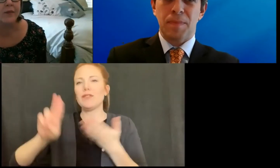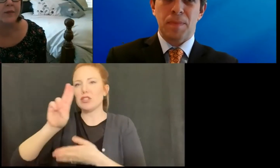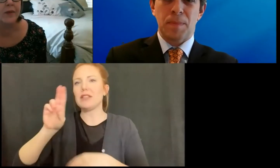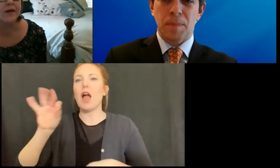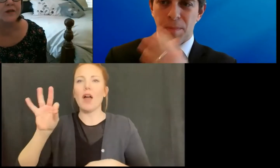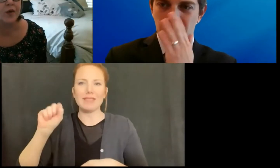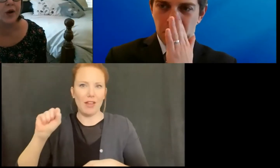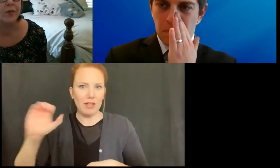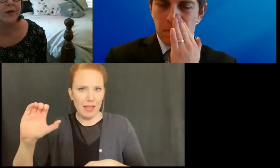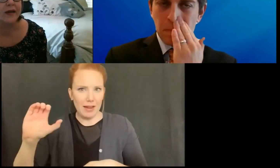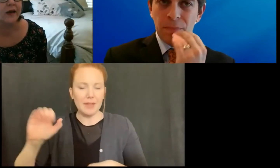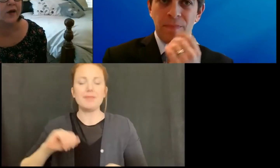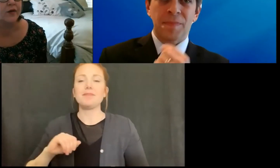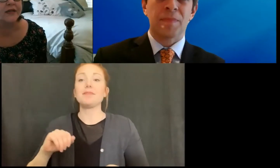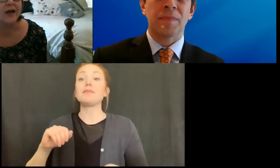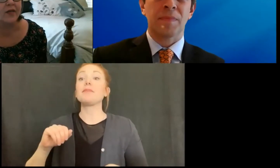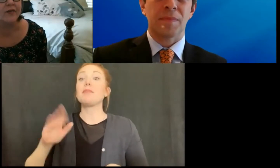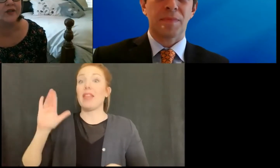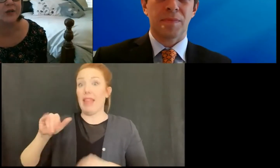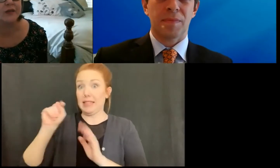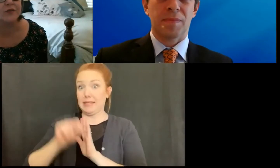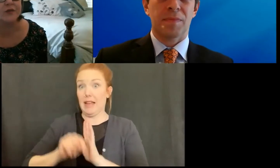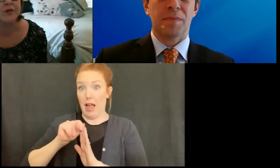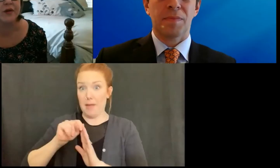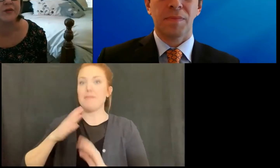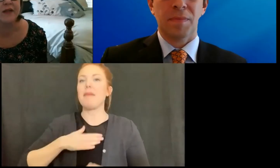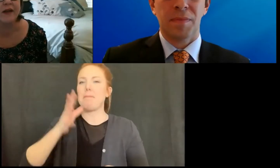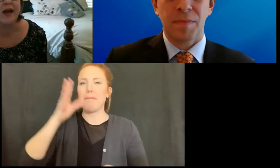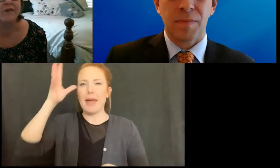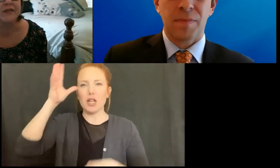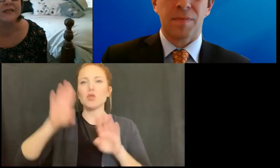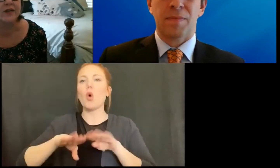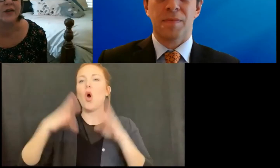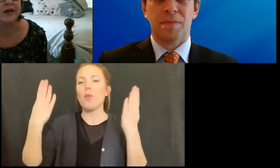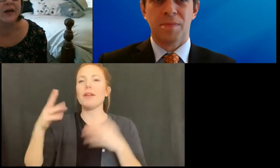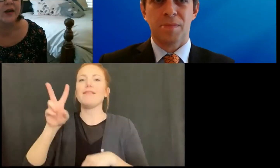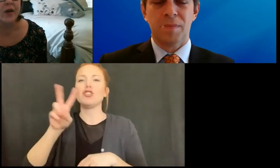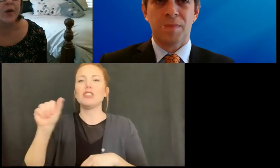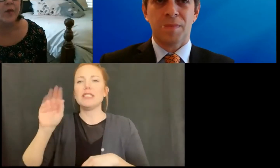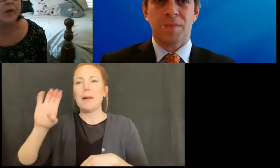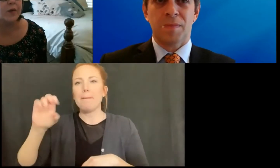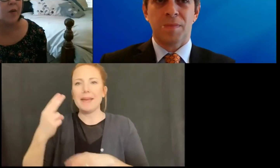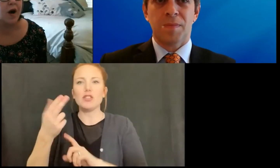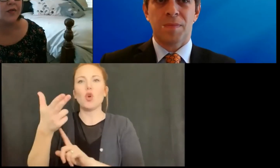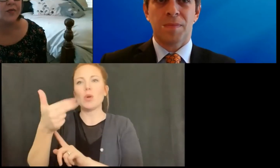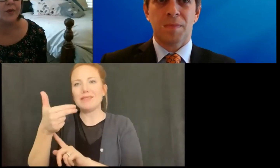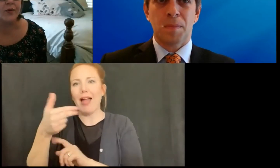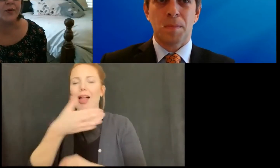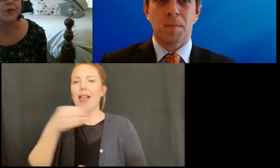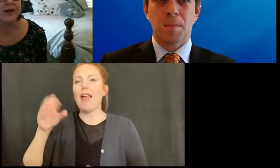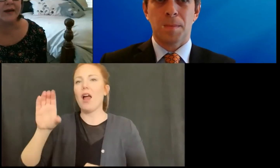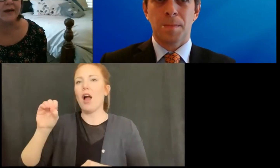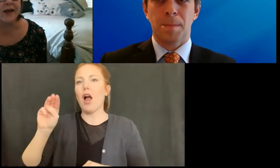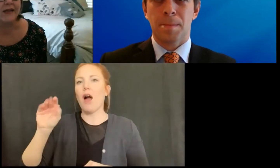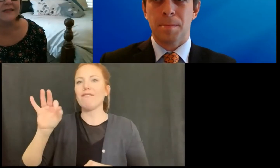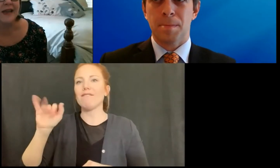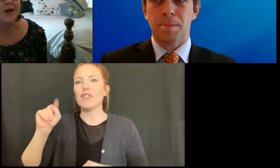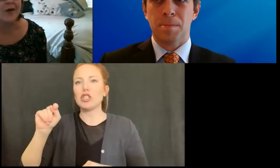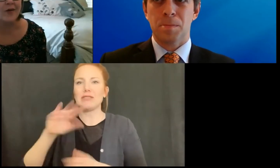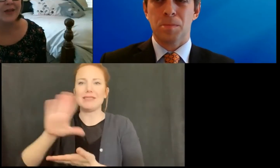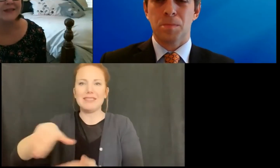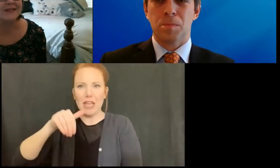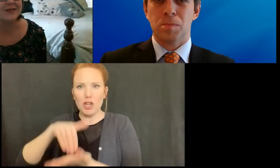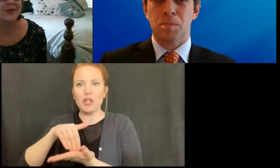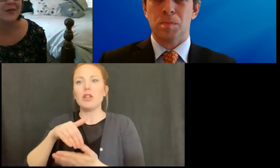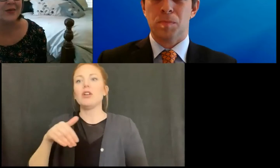my parents were opening a hotel, the Virginia Beach Resort Hotel and Conference Center. And we would walk through and I'd say,